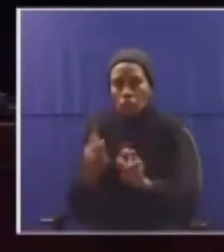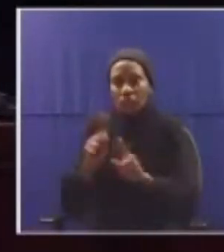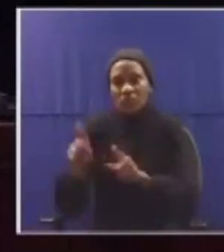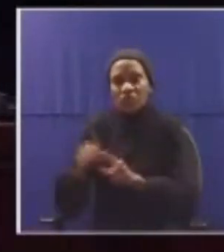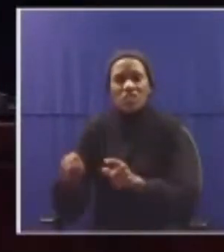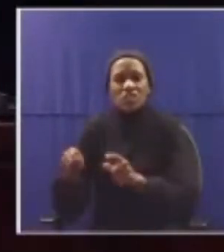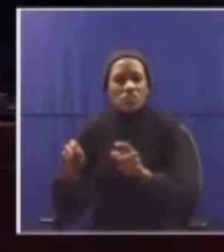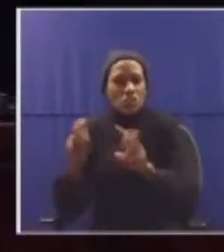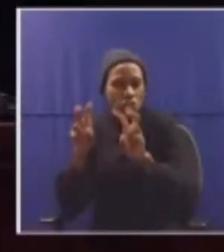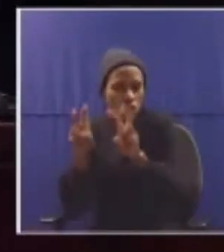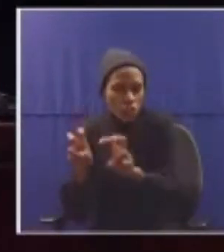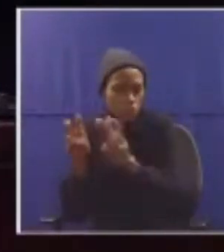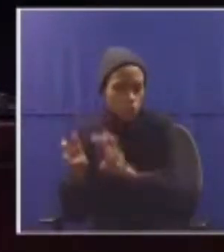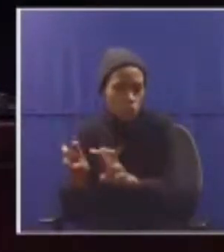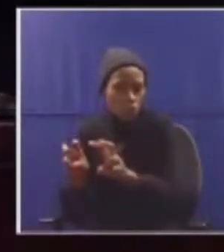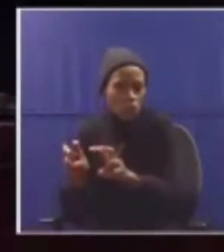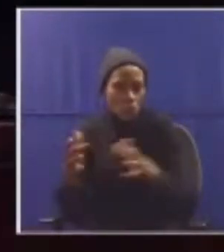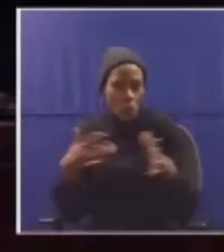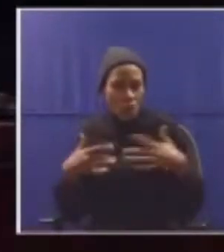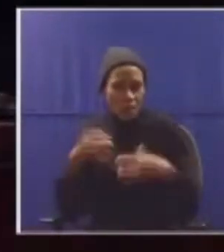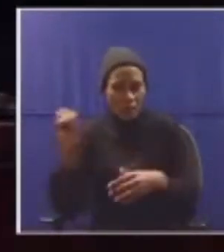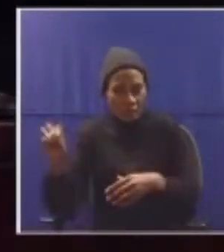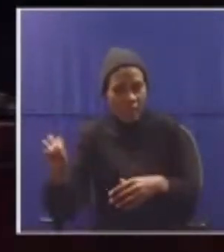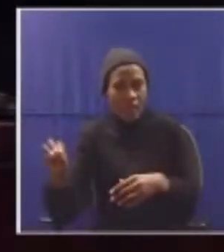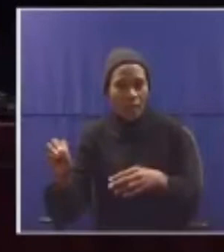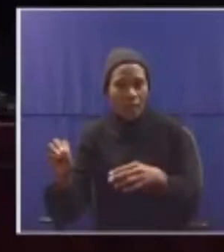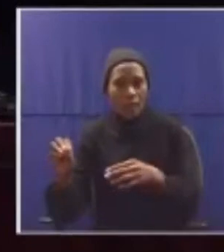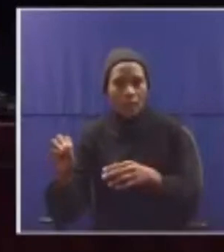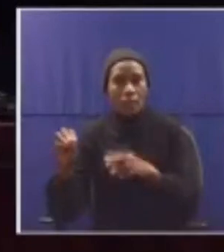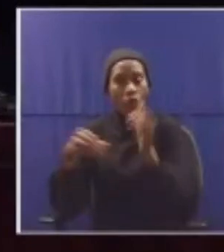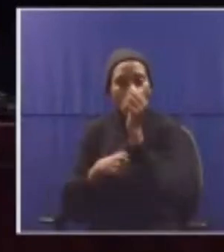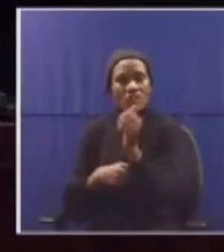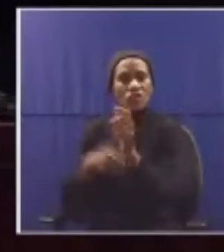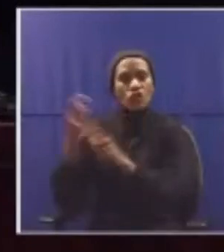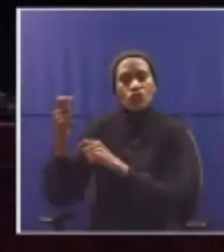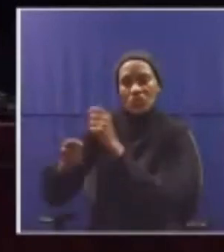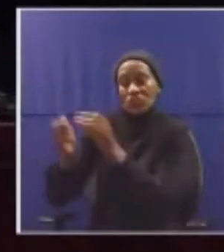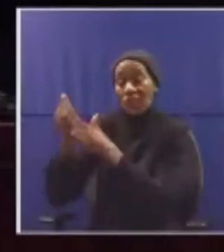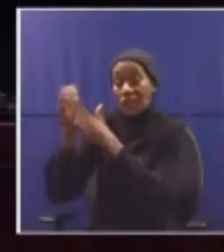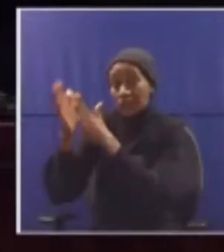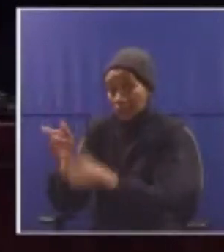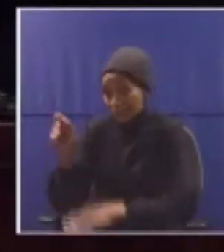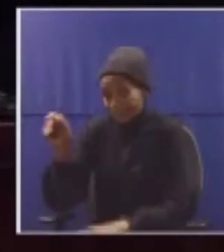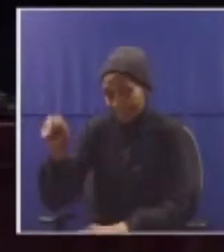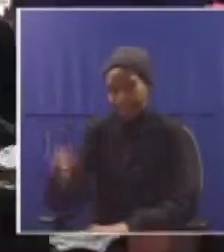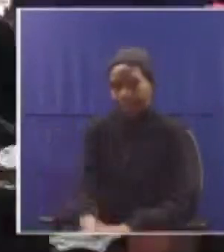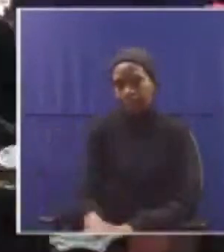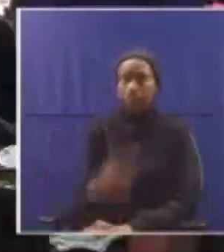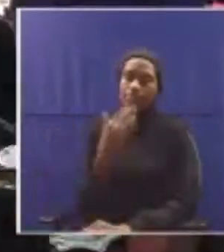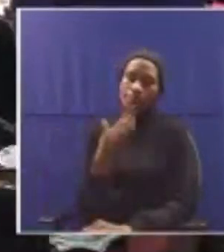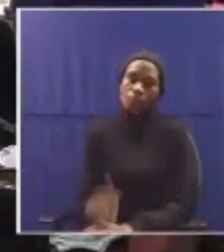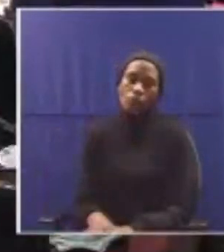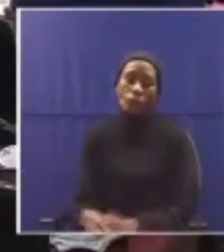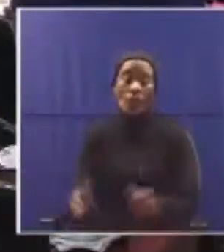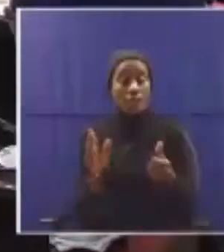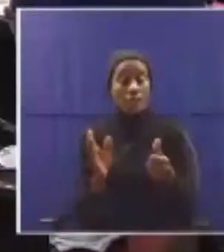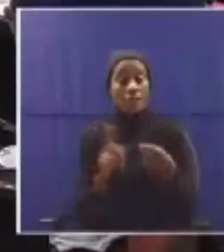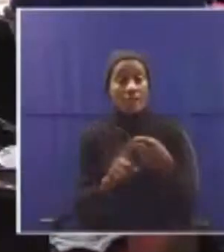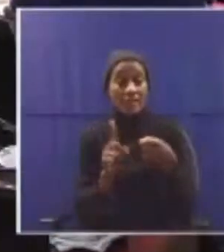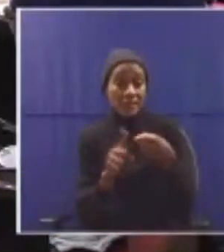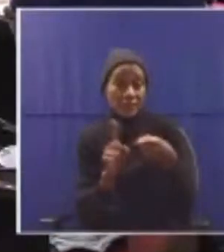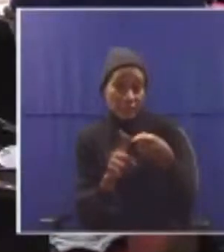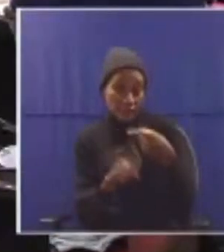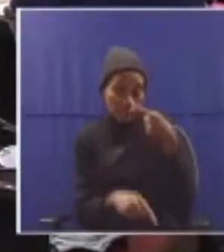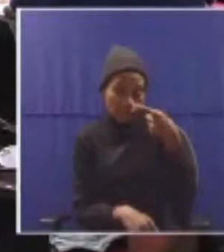to the institution of traditional leadership. Thank you very much. Thank you, Honorable Deputy President. The first supplementary